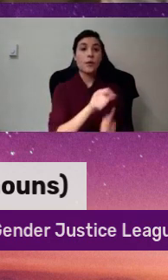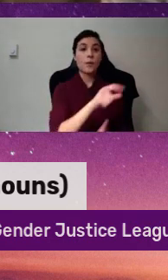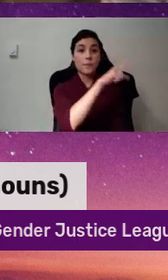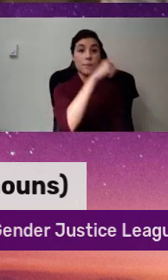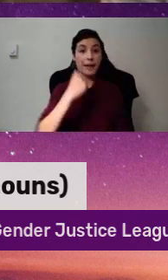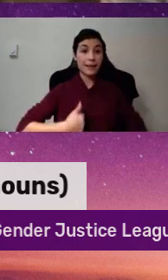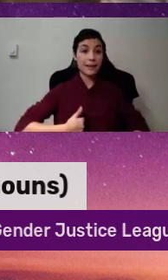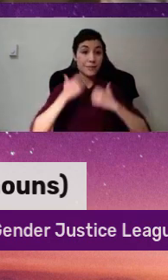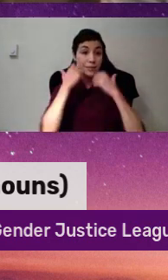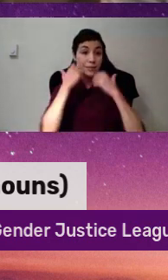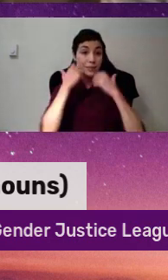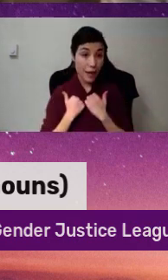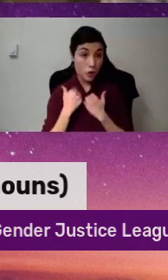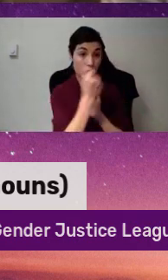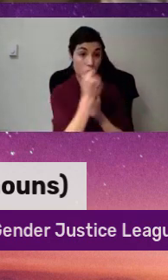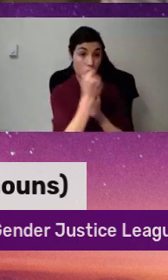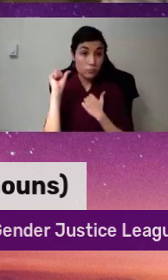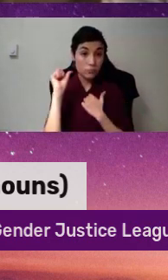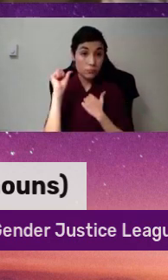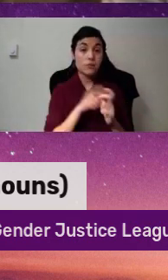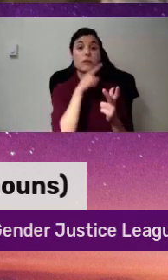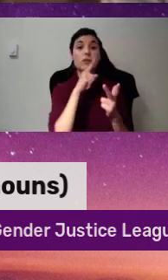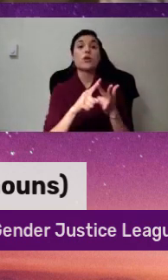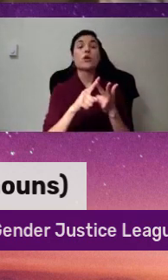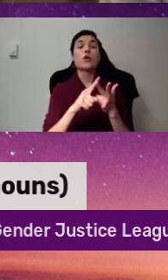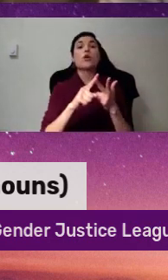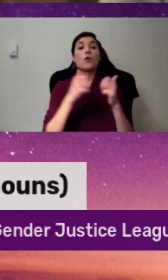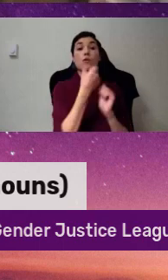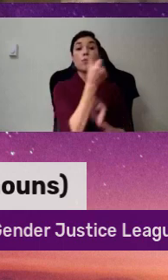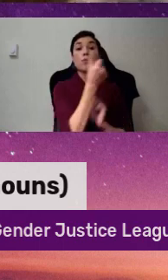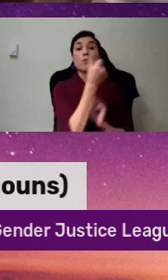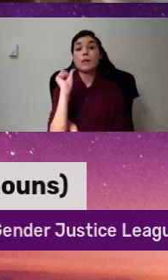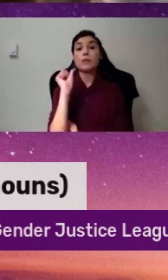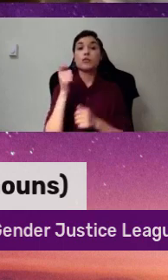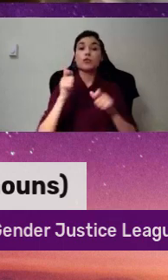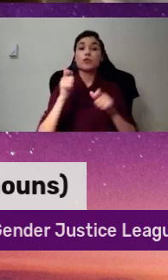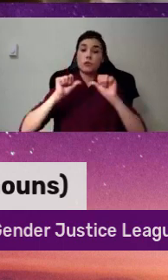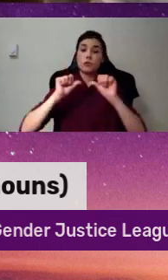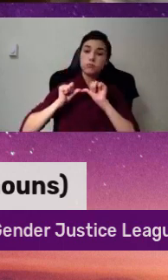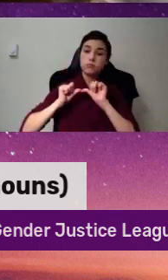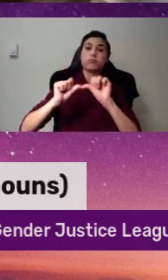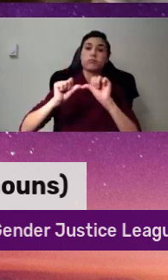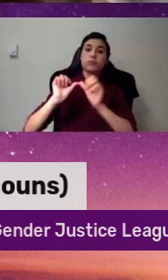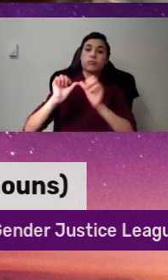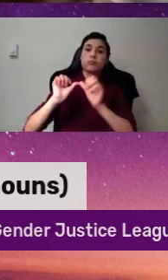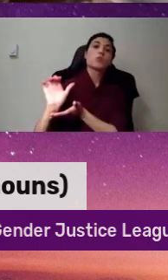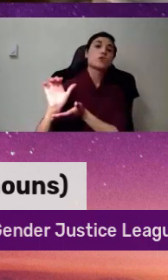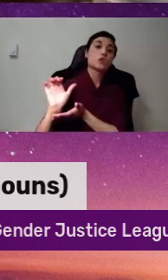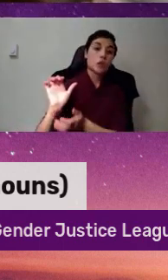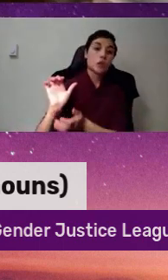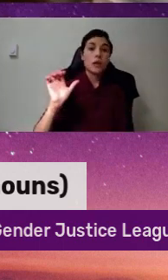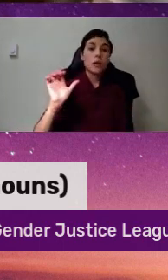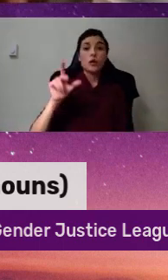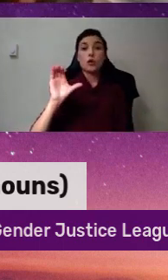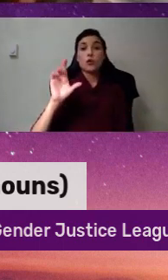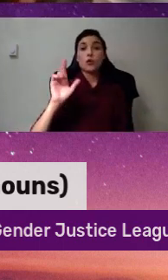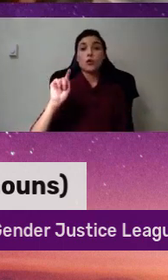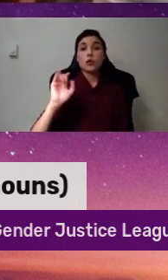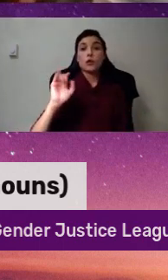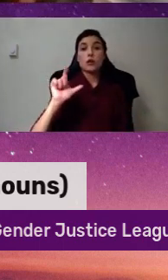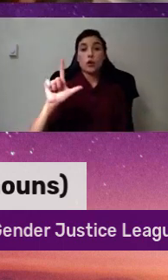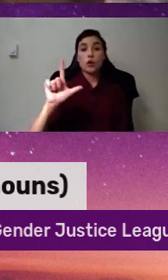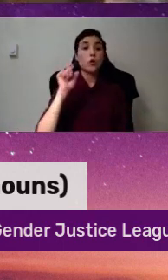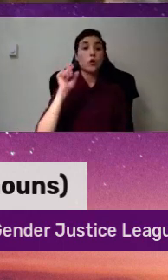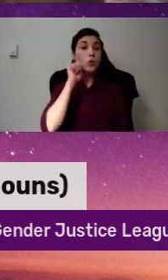movements to push critical race theory in our schools, even though they banned it, while also officially making Juneteenth